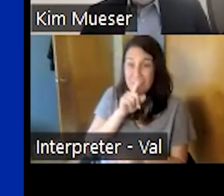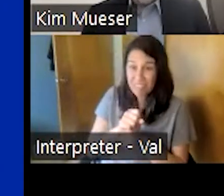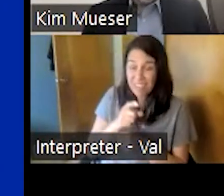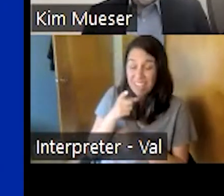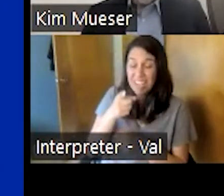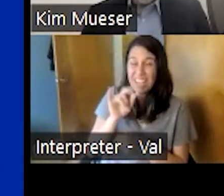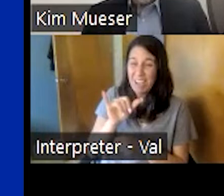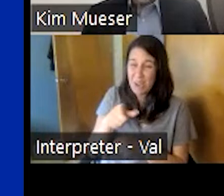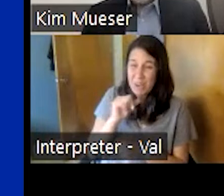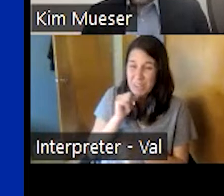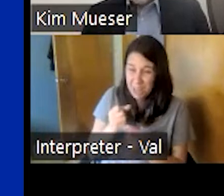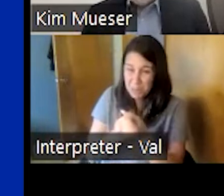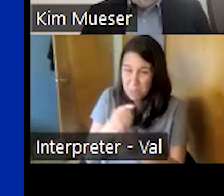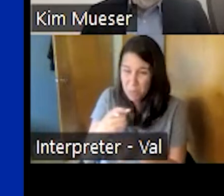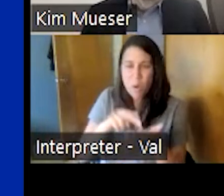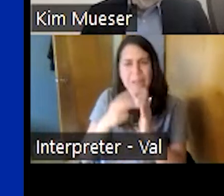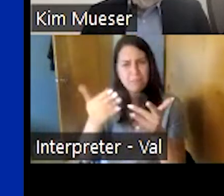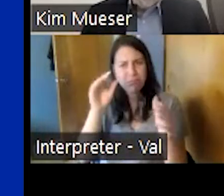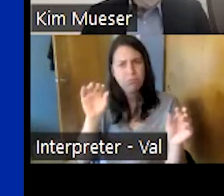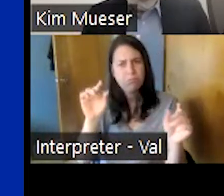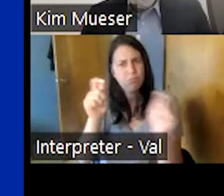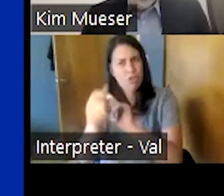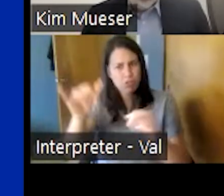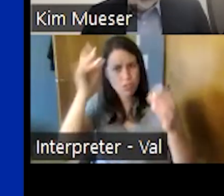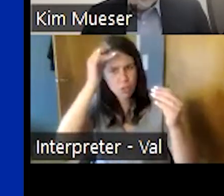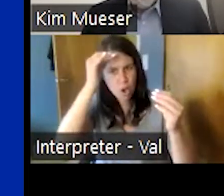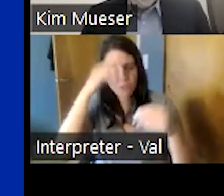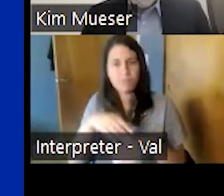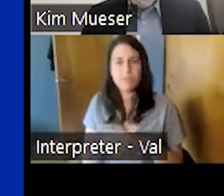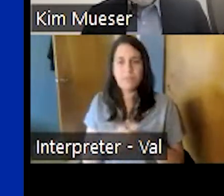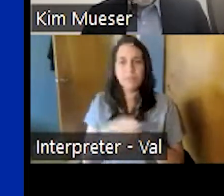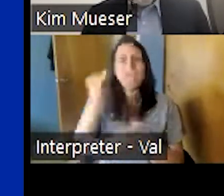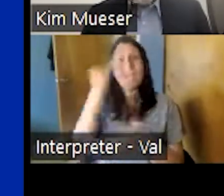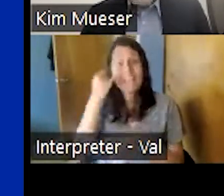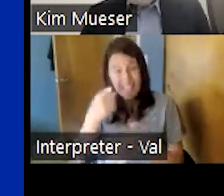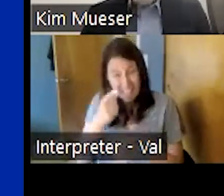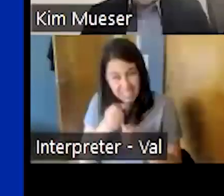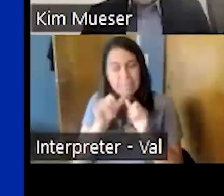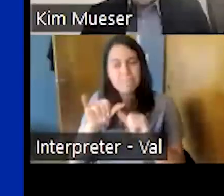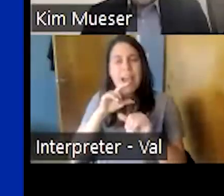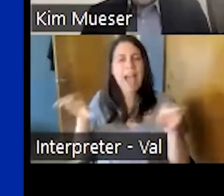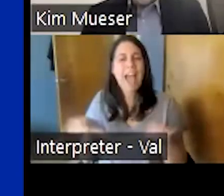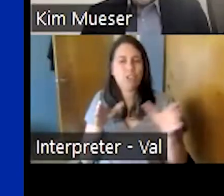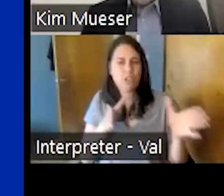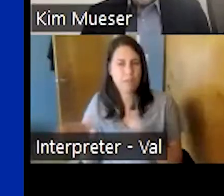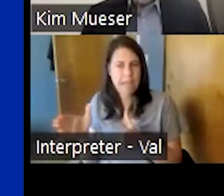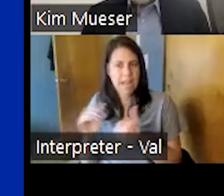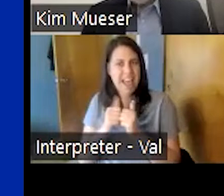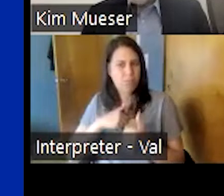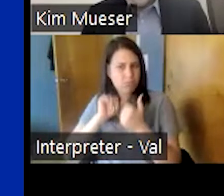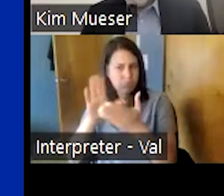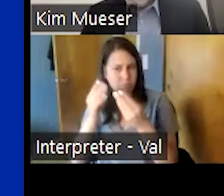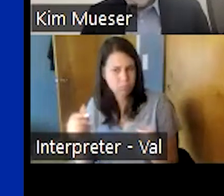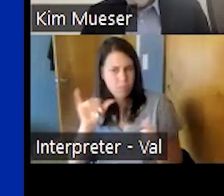which case they're prompted to develop an action plan. It's more or less like a problem solving for addressing the situation in which they're having